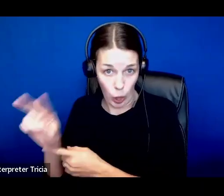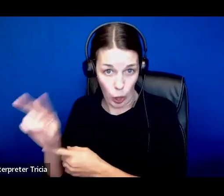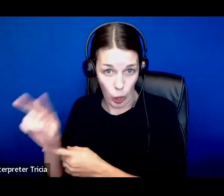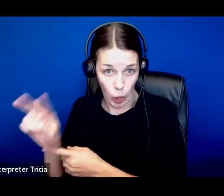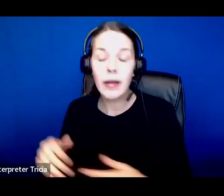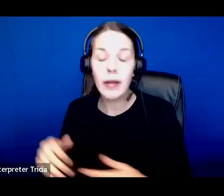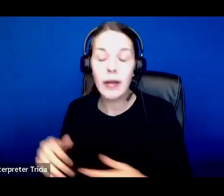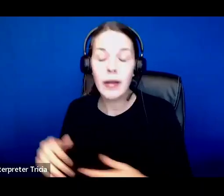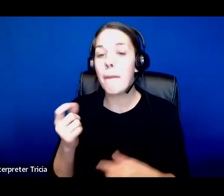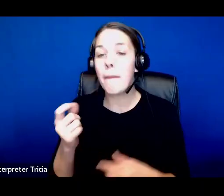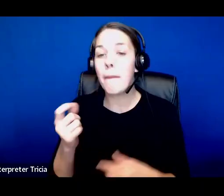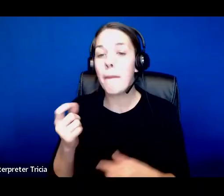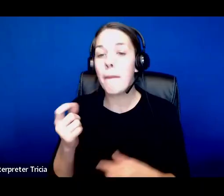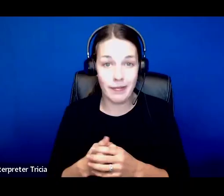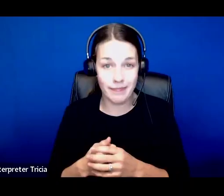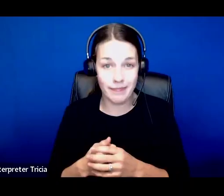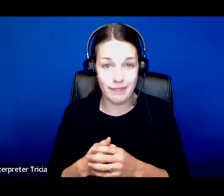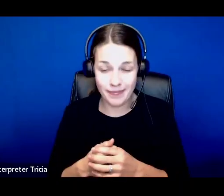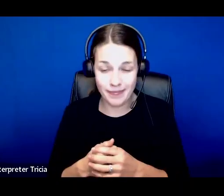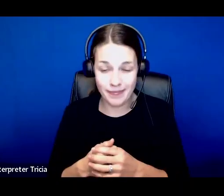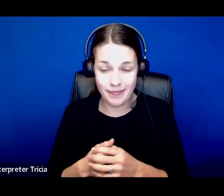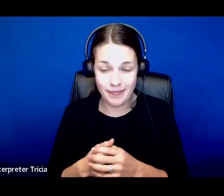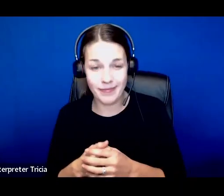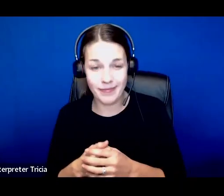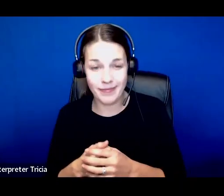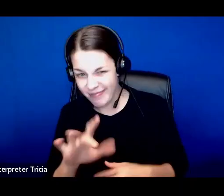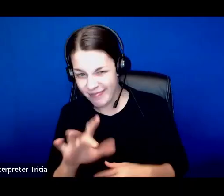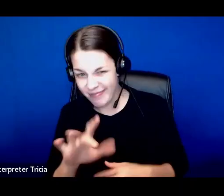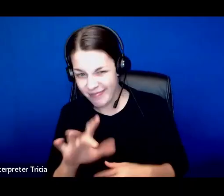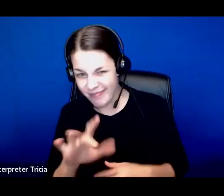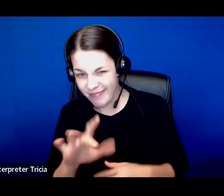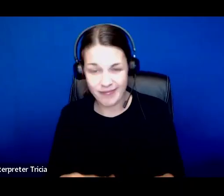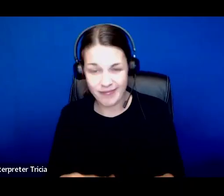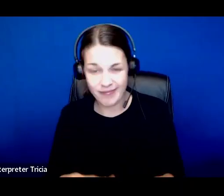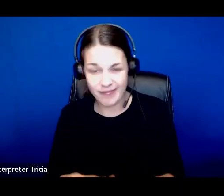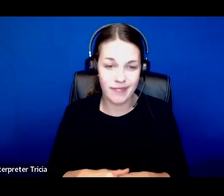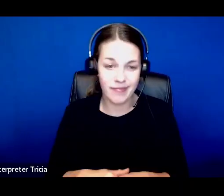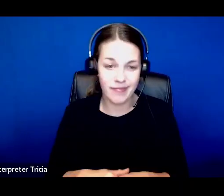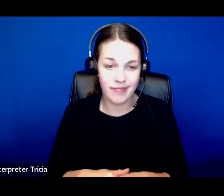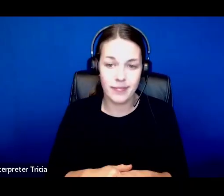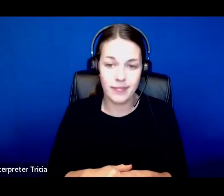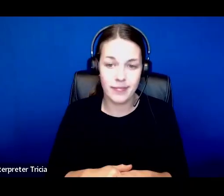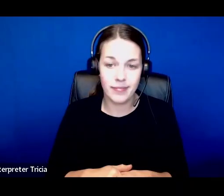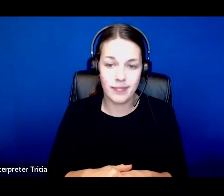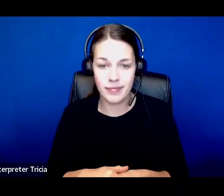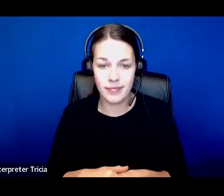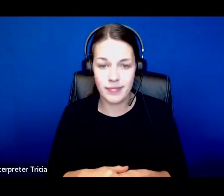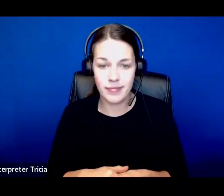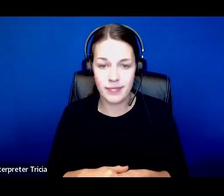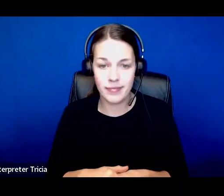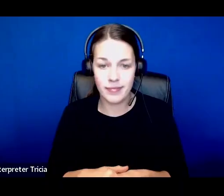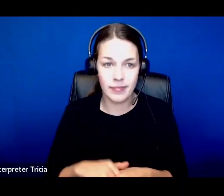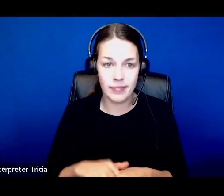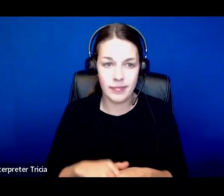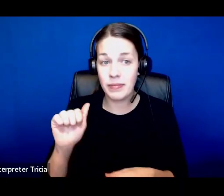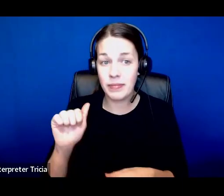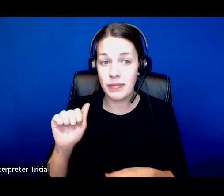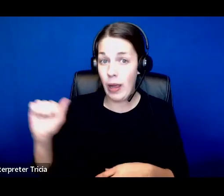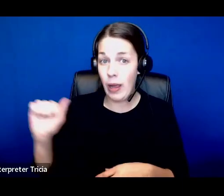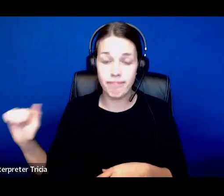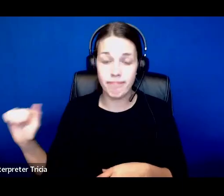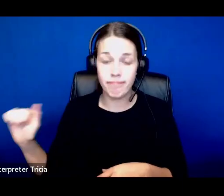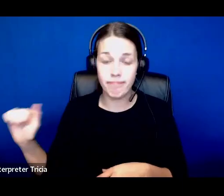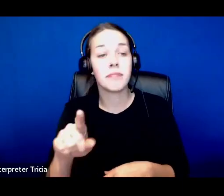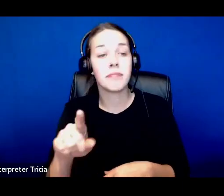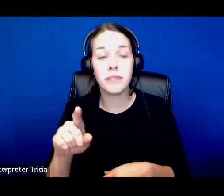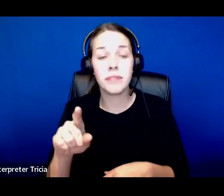on Aging. If you can click through the slides, Linnell, catch us up there. The Arrowhead Regional Development Commission is